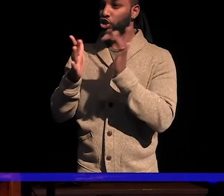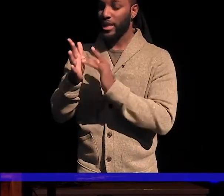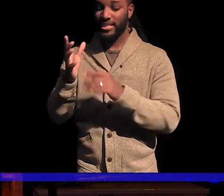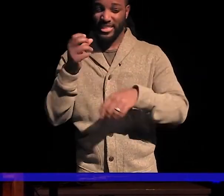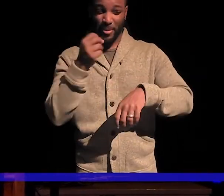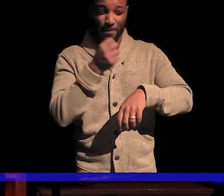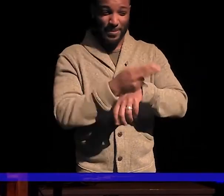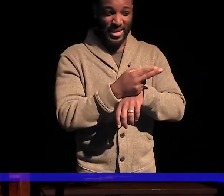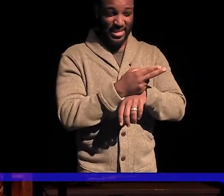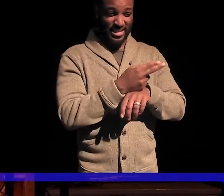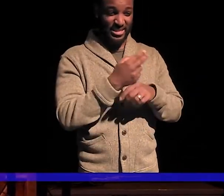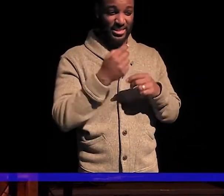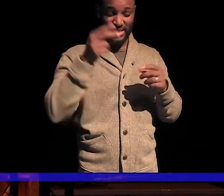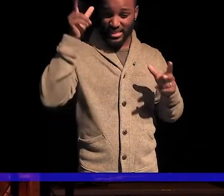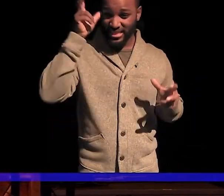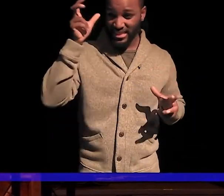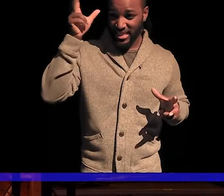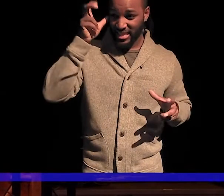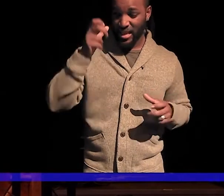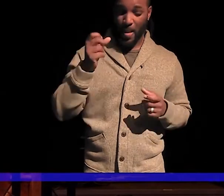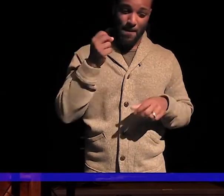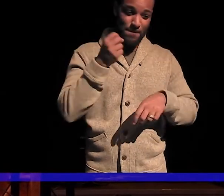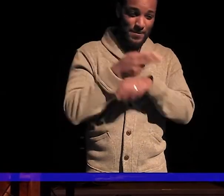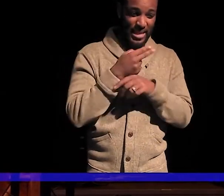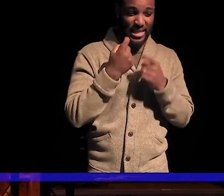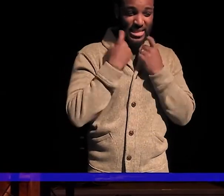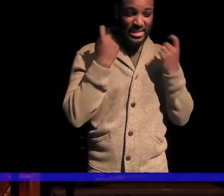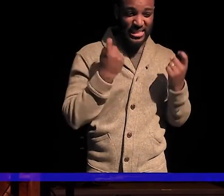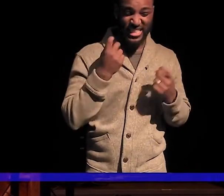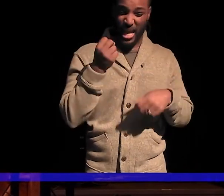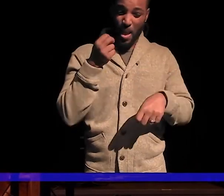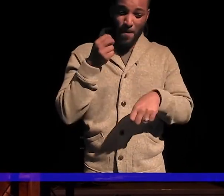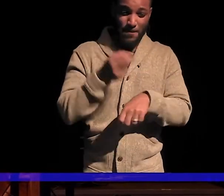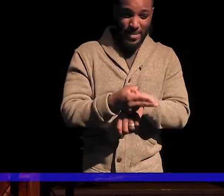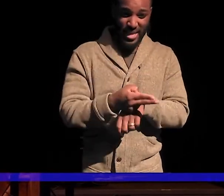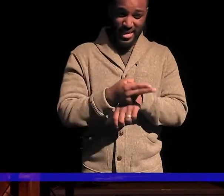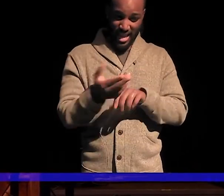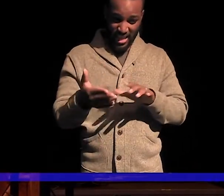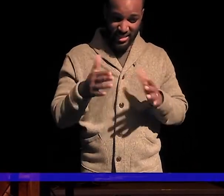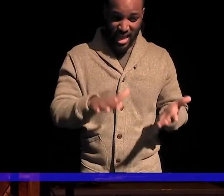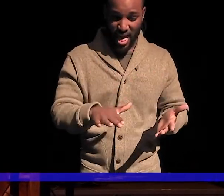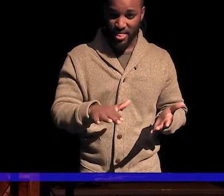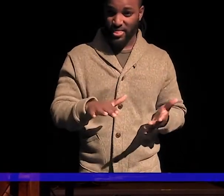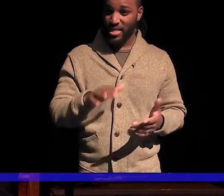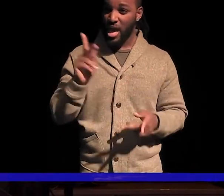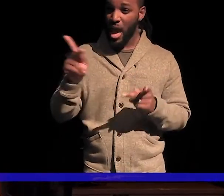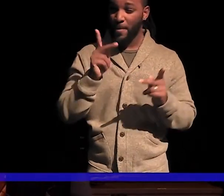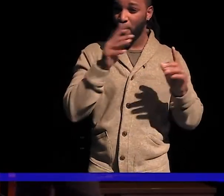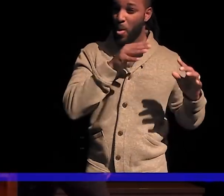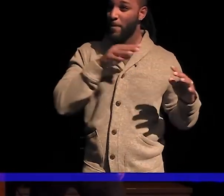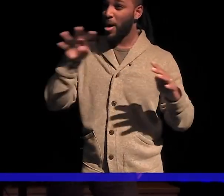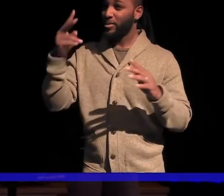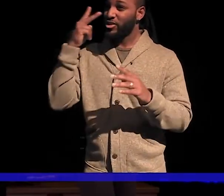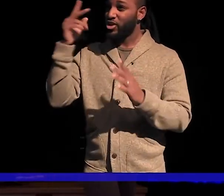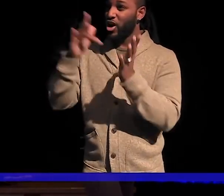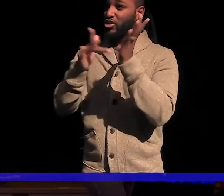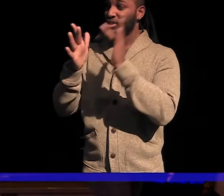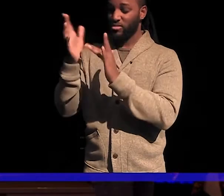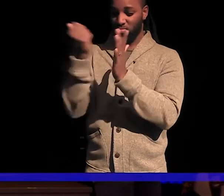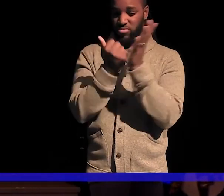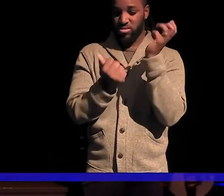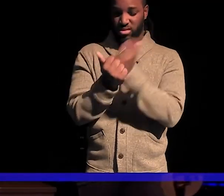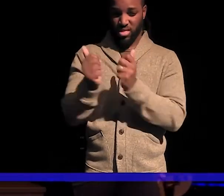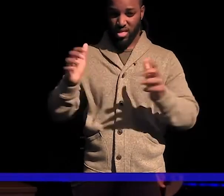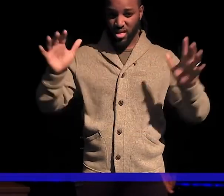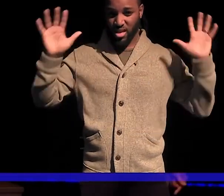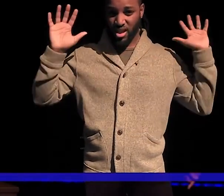and death, and making a public spectacle of him on the cross. Exactly at the place where Satan thought